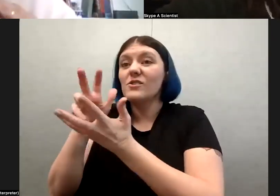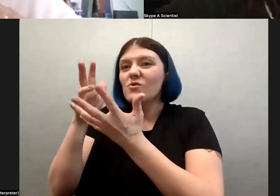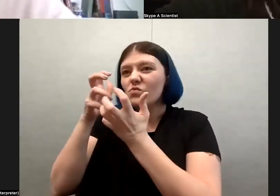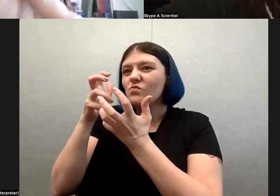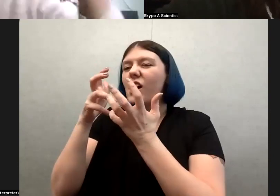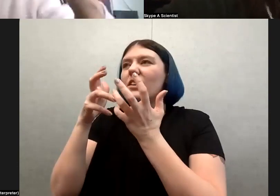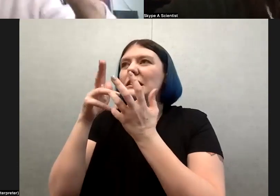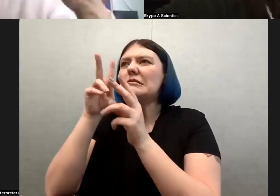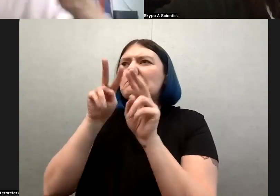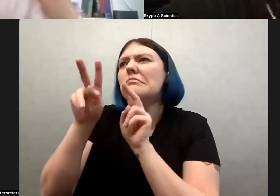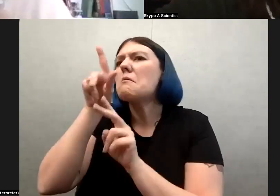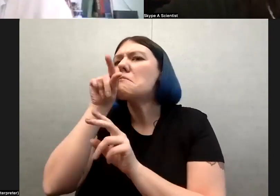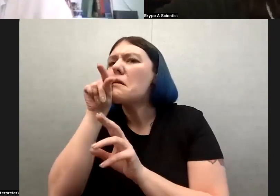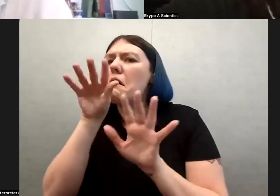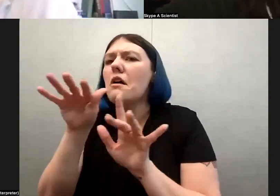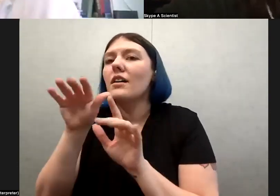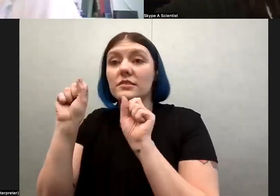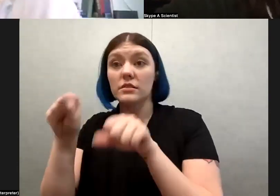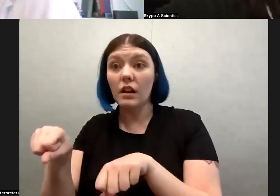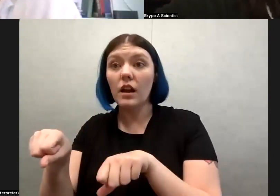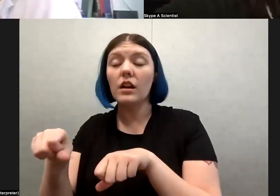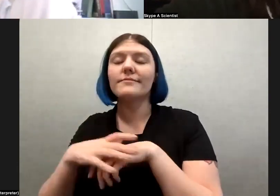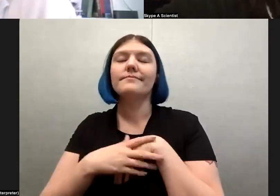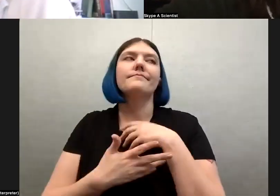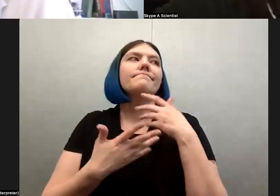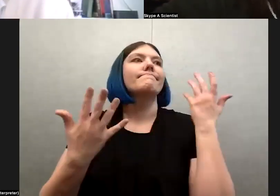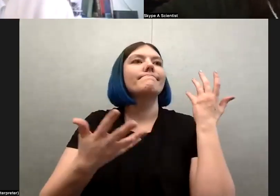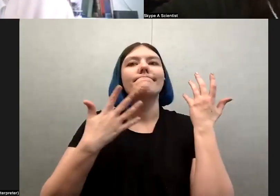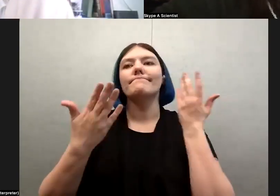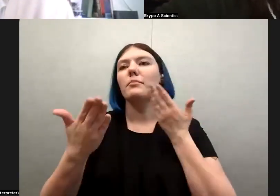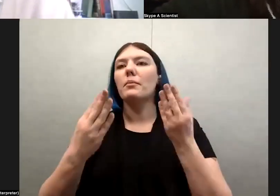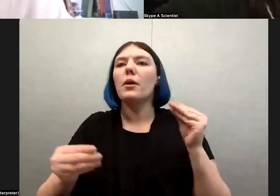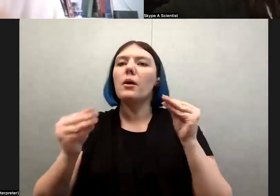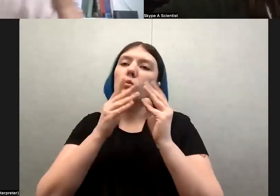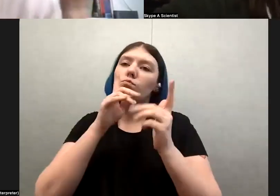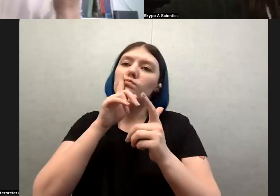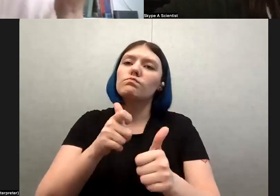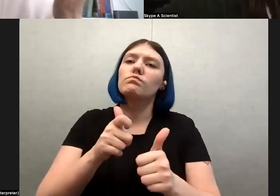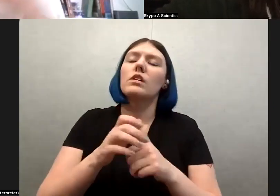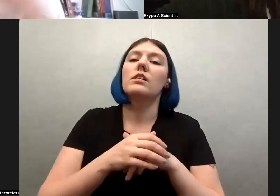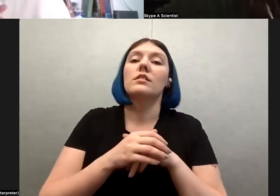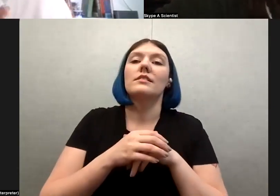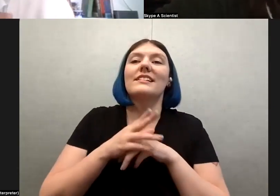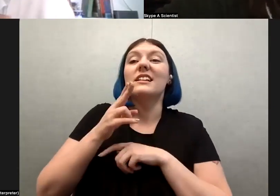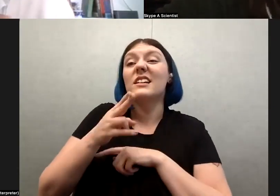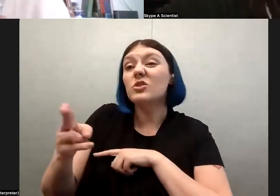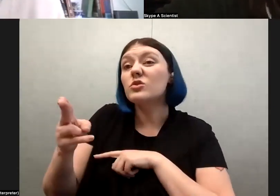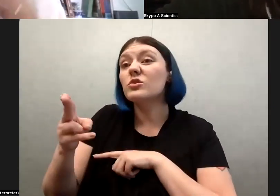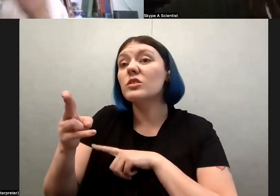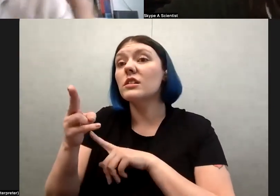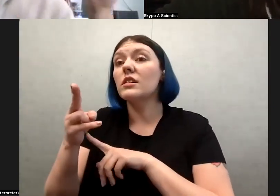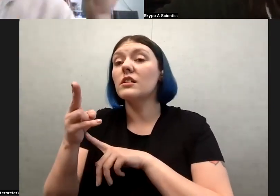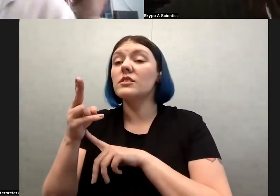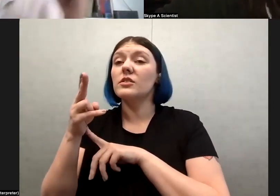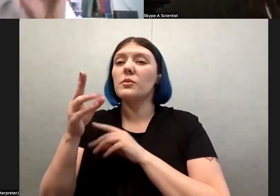you can go that track. If you're really interested, maybe more if you really like history and you're really interested in more